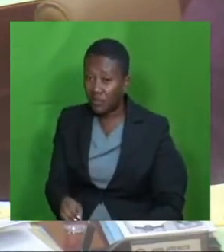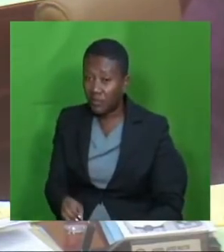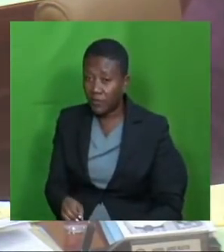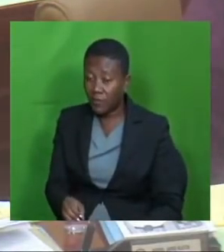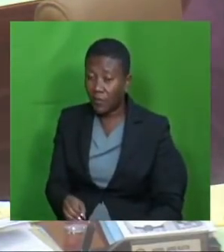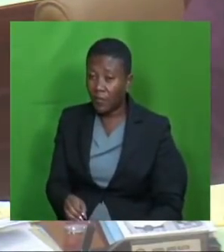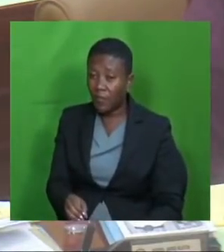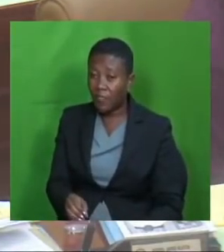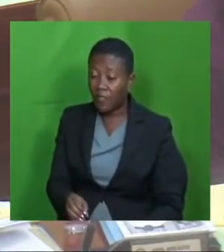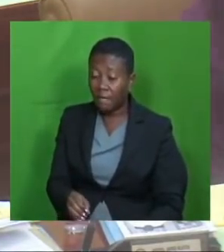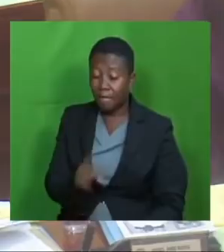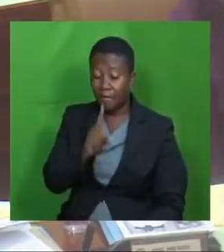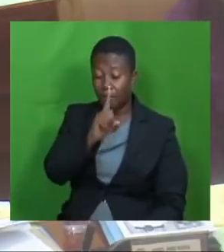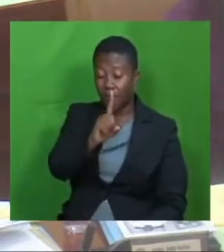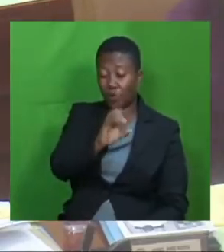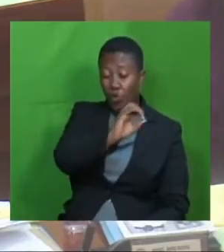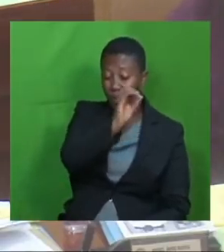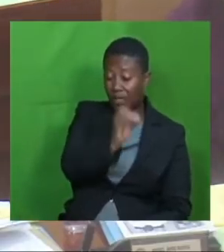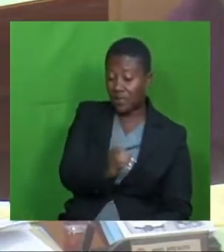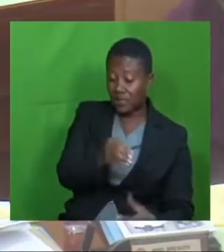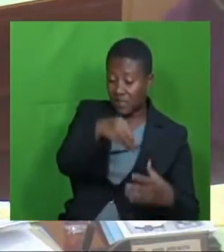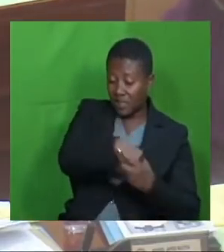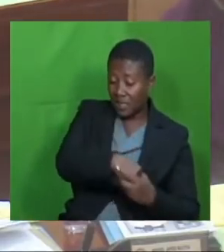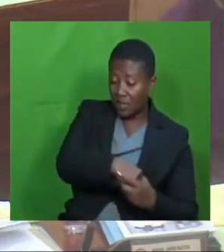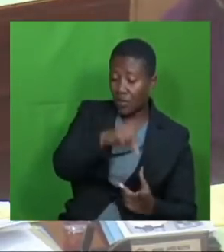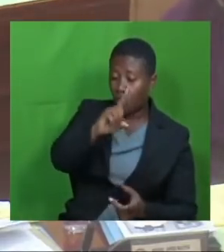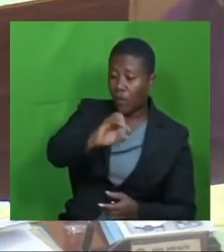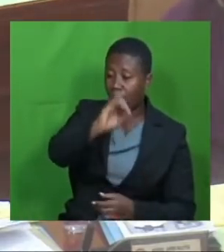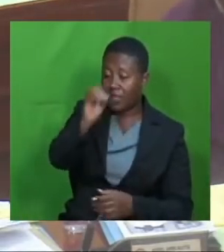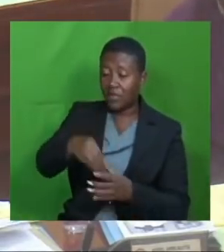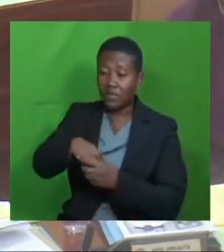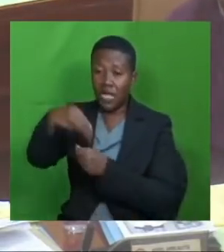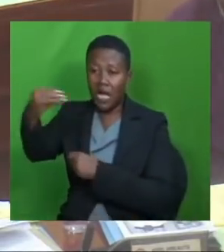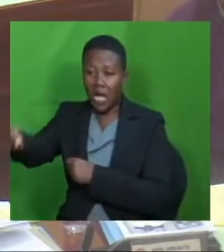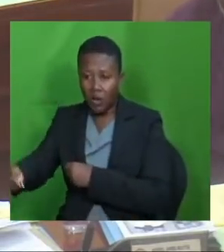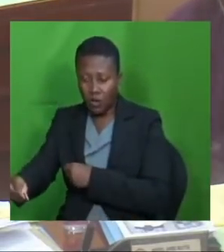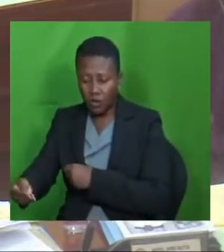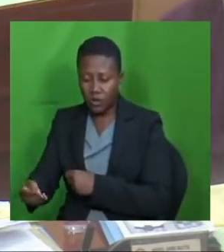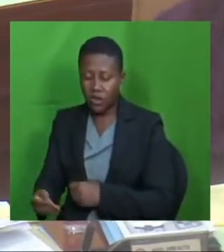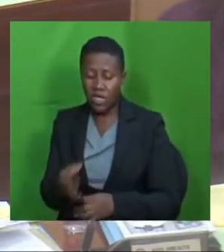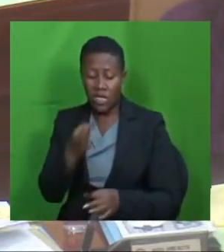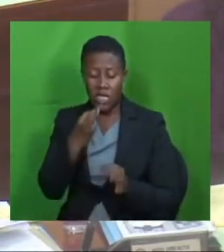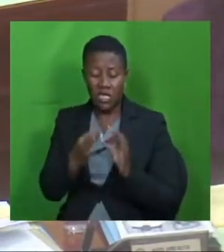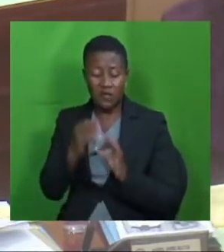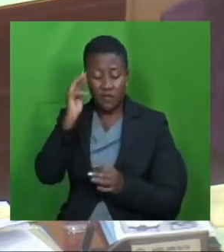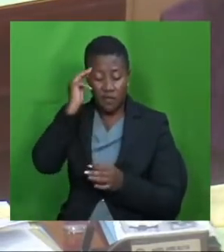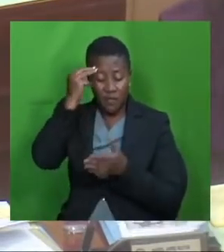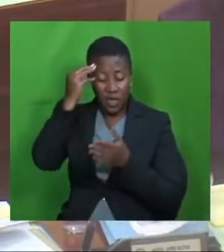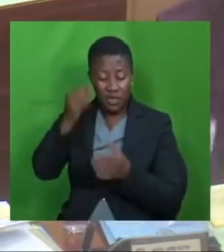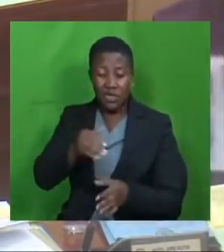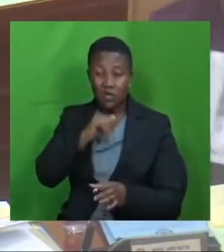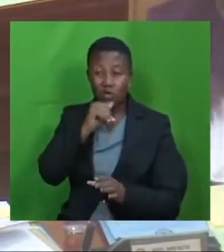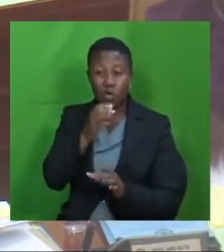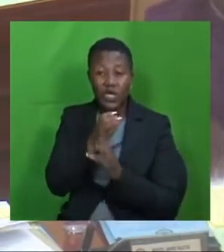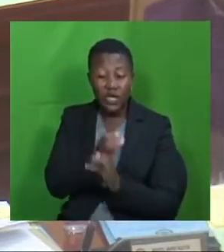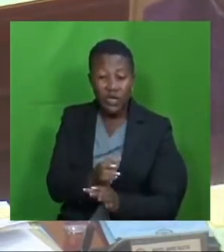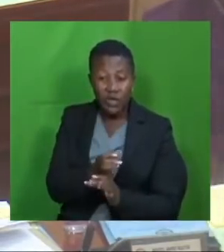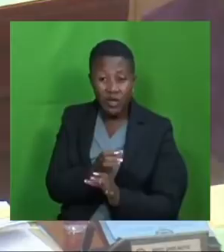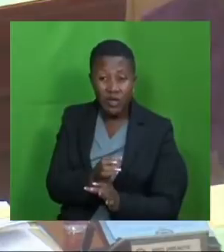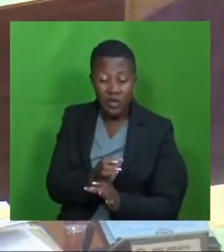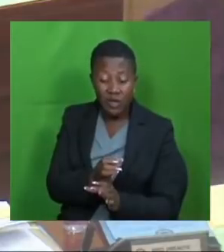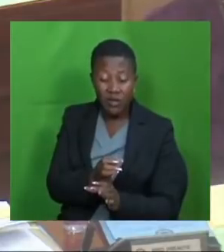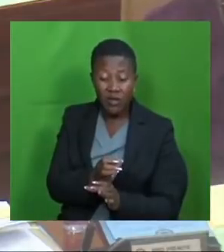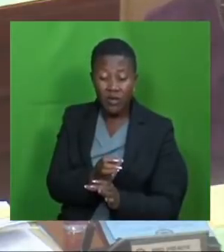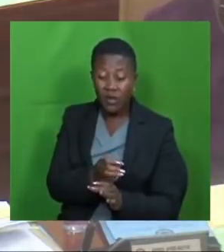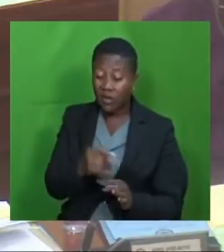1% in, 1% out. If the minister is not careful, this e-levy will be